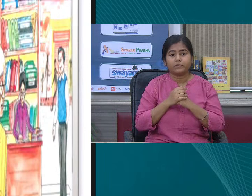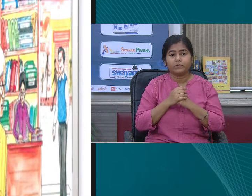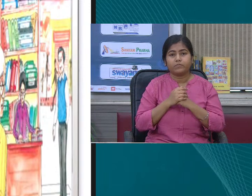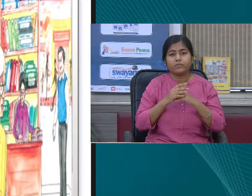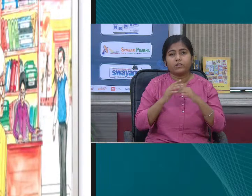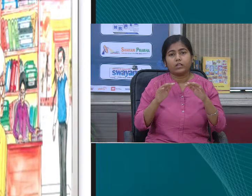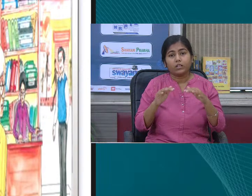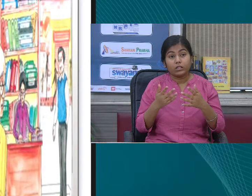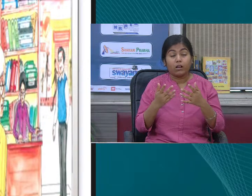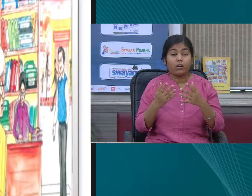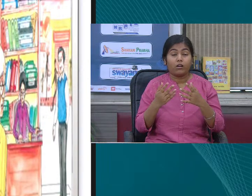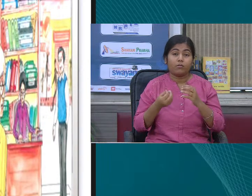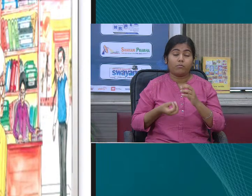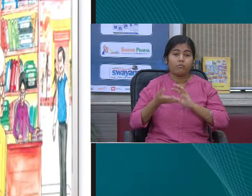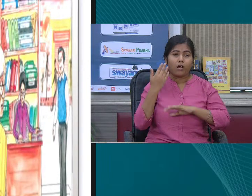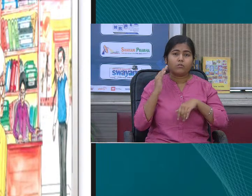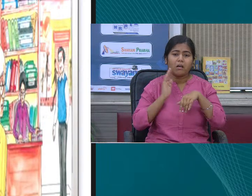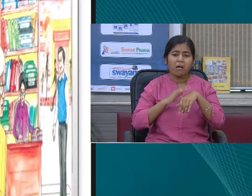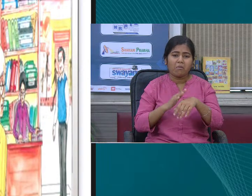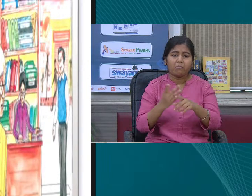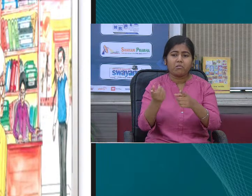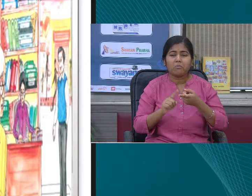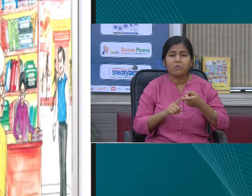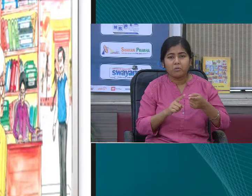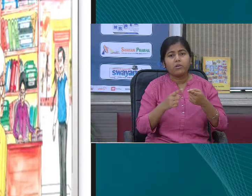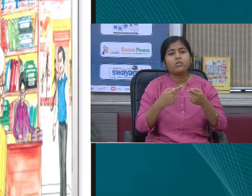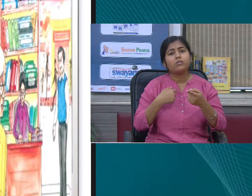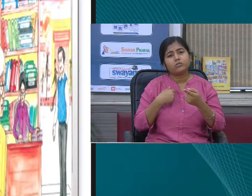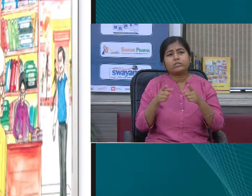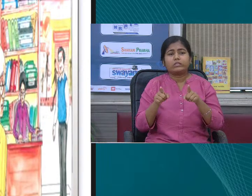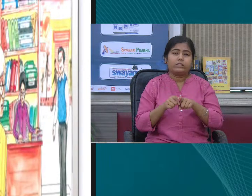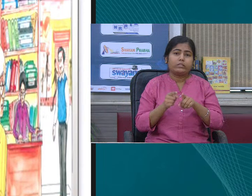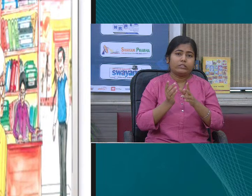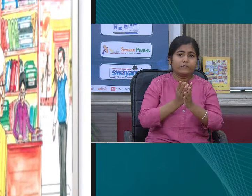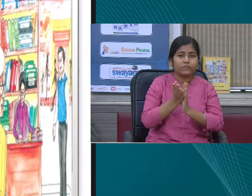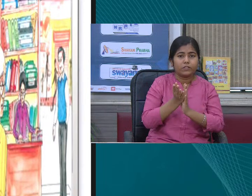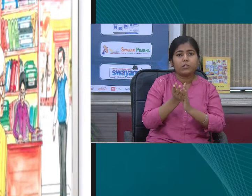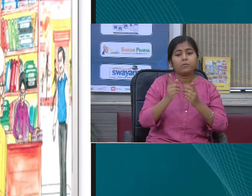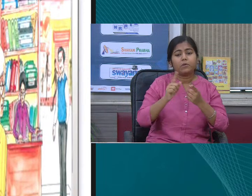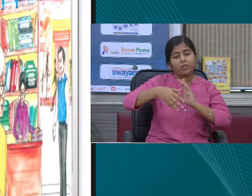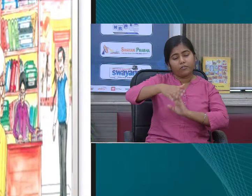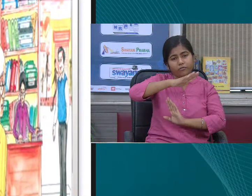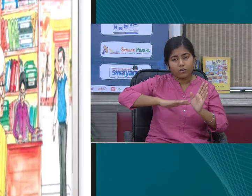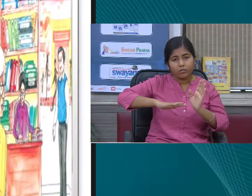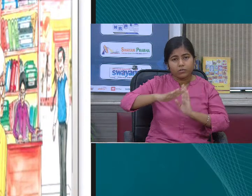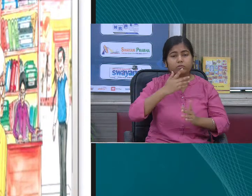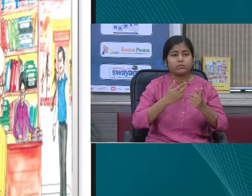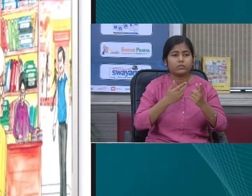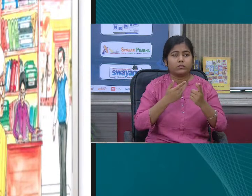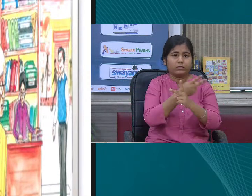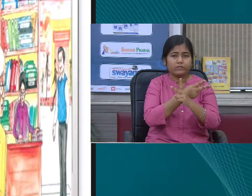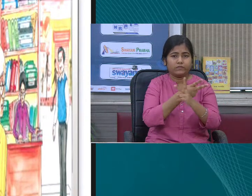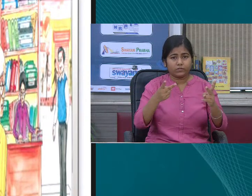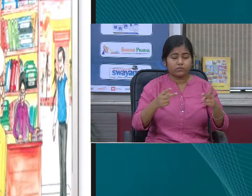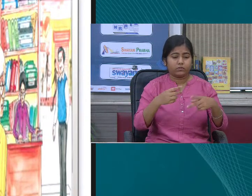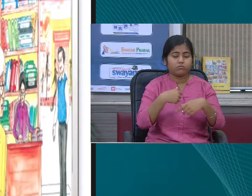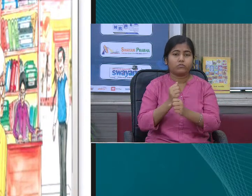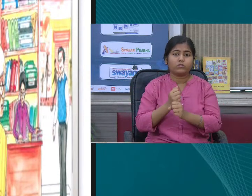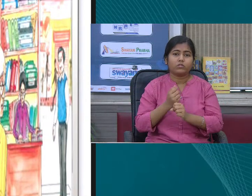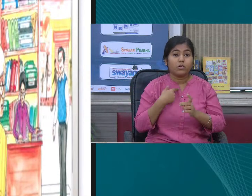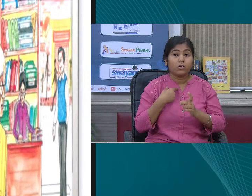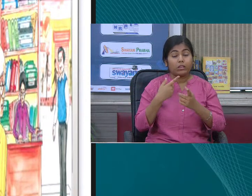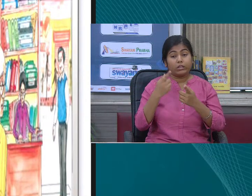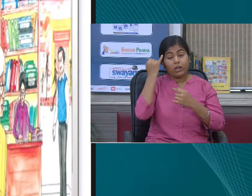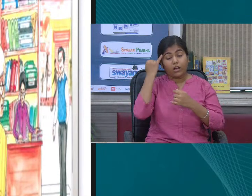through incidental learning also. You can create an environment in your classroom which help them in learning those ideas,